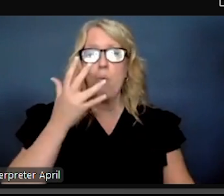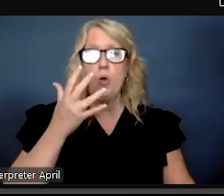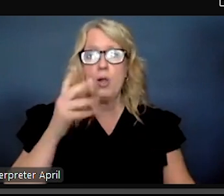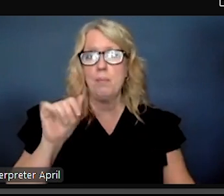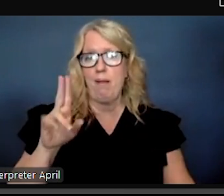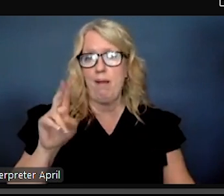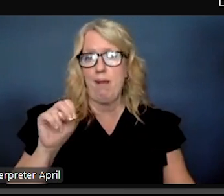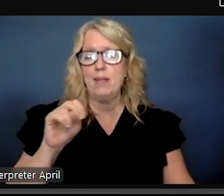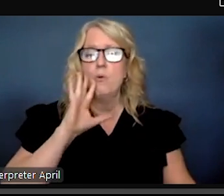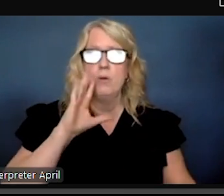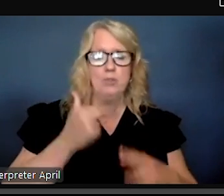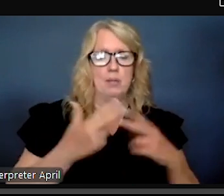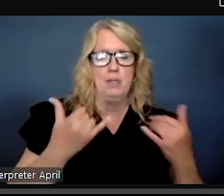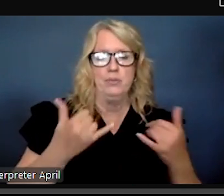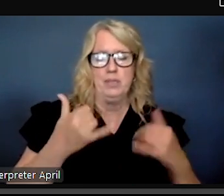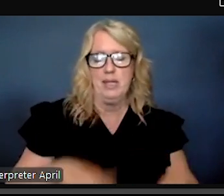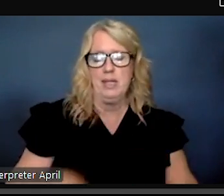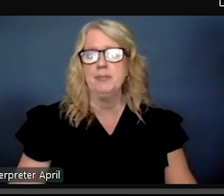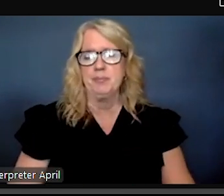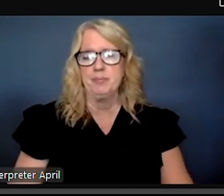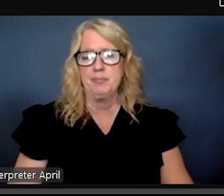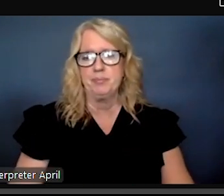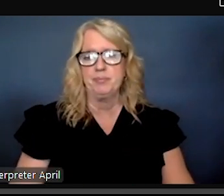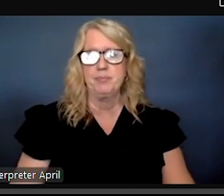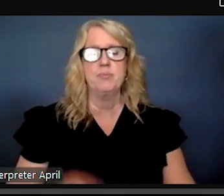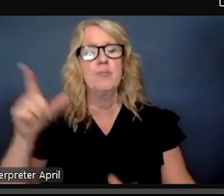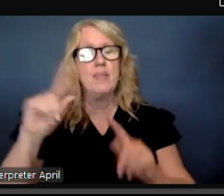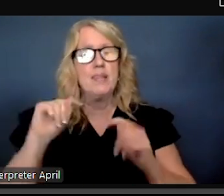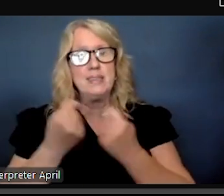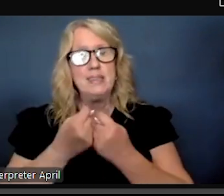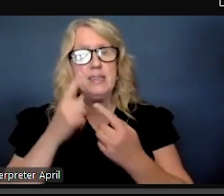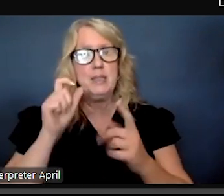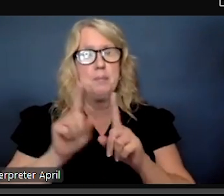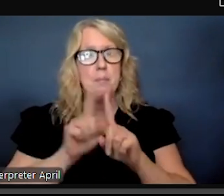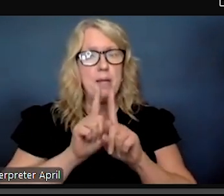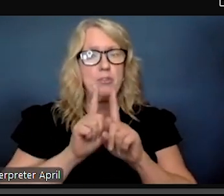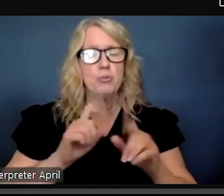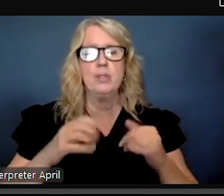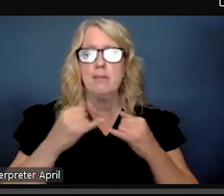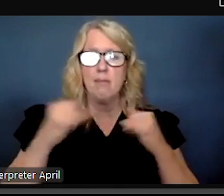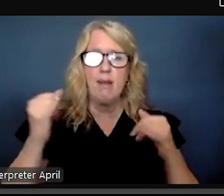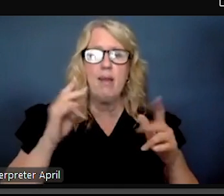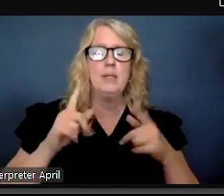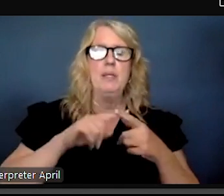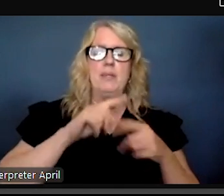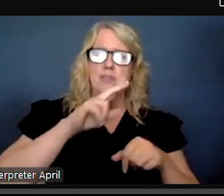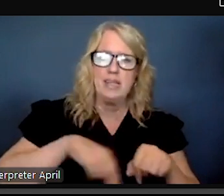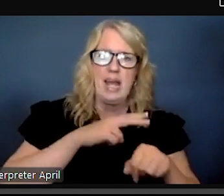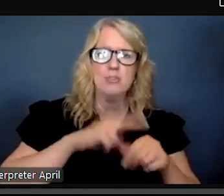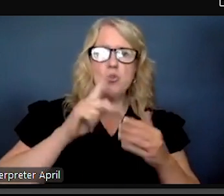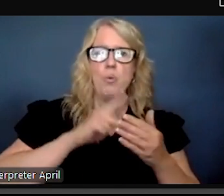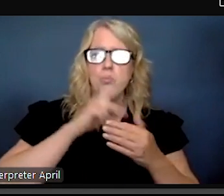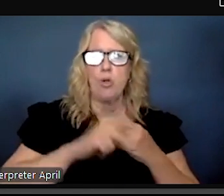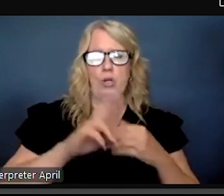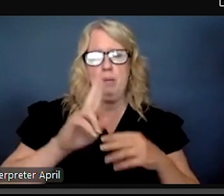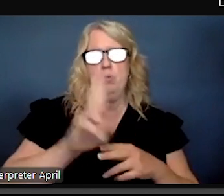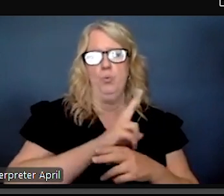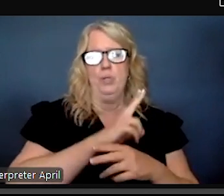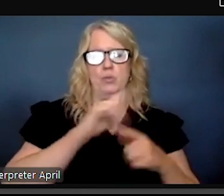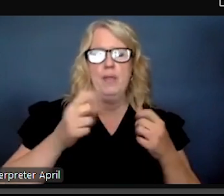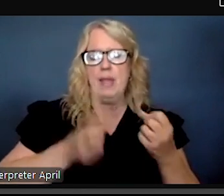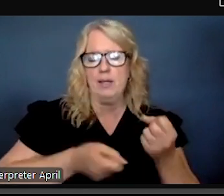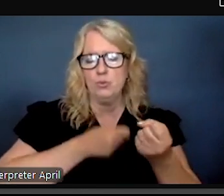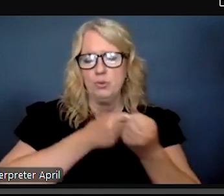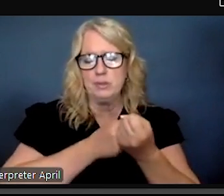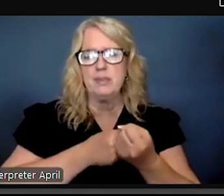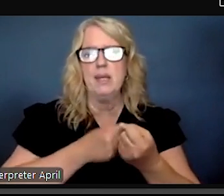today, our Somethings line, which is our teen mentoring line. I think people know Somethings is a national program, but we use that as a supplement